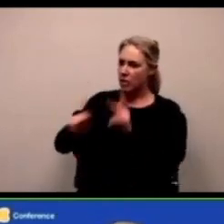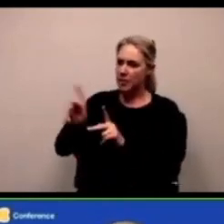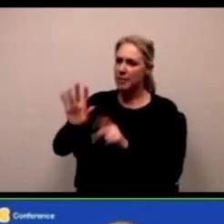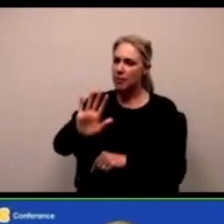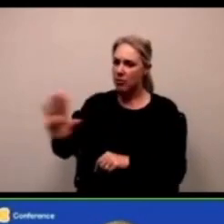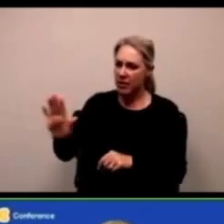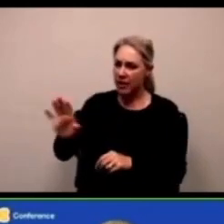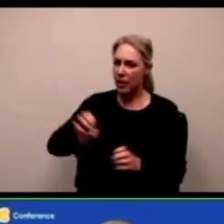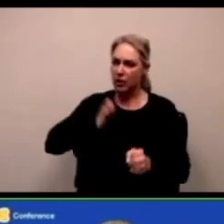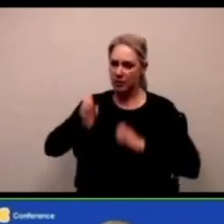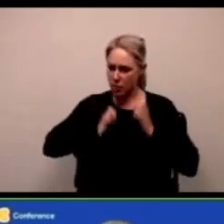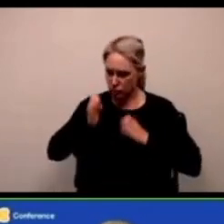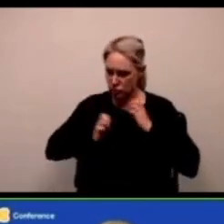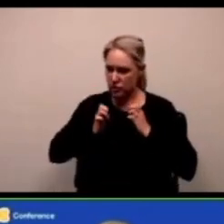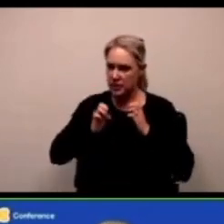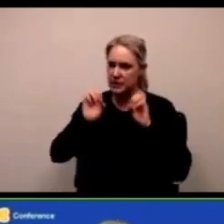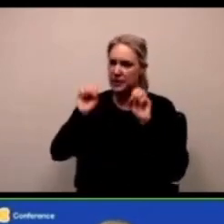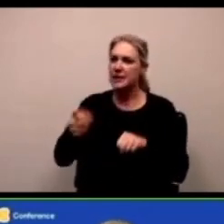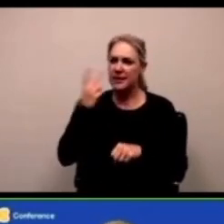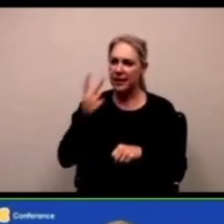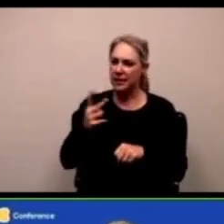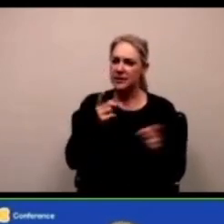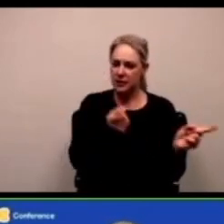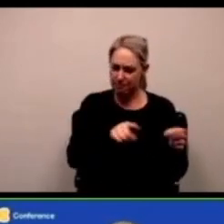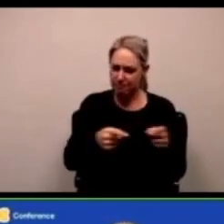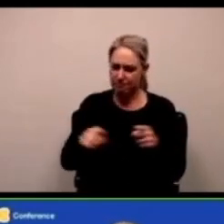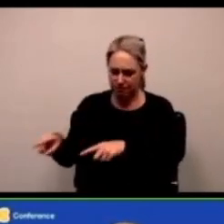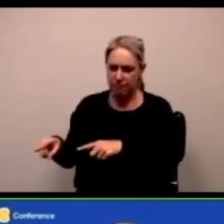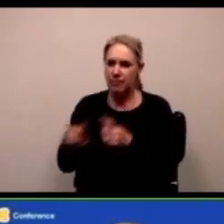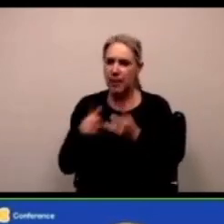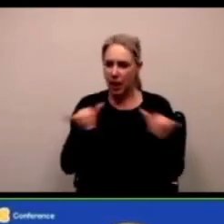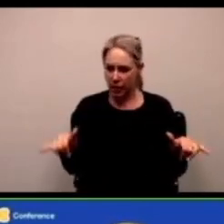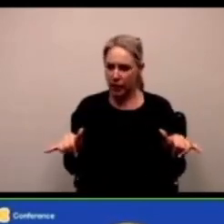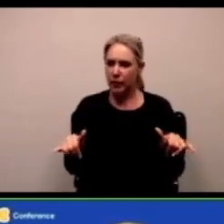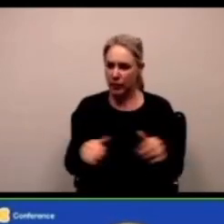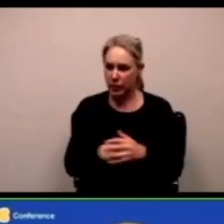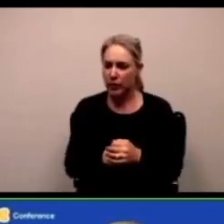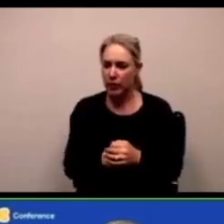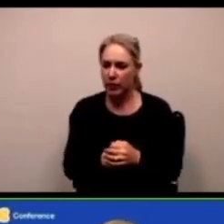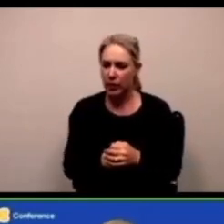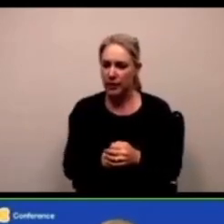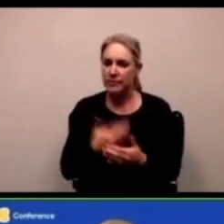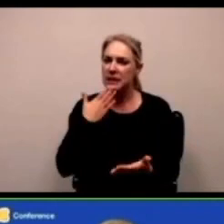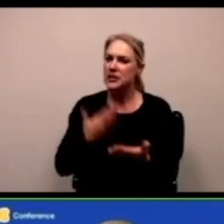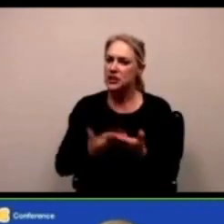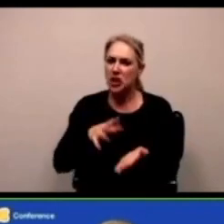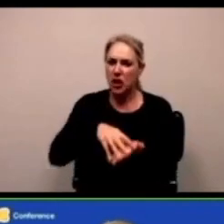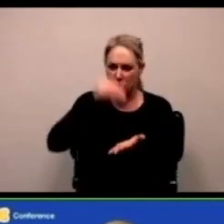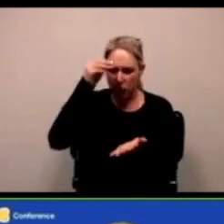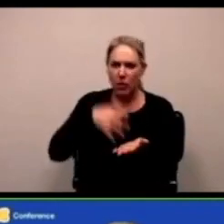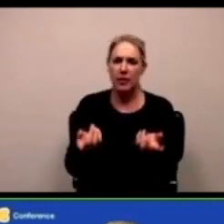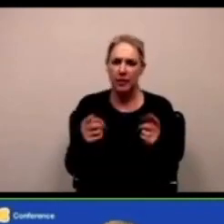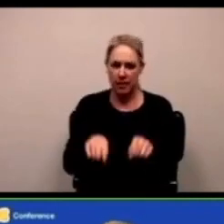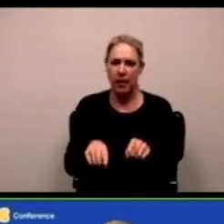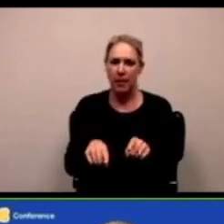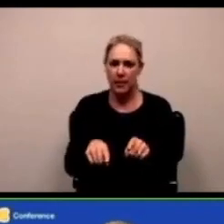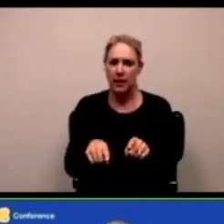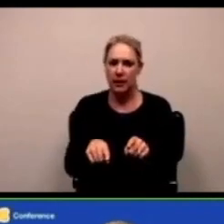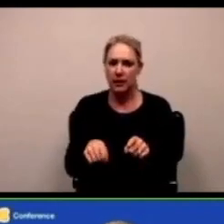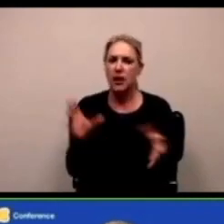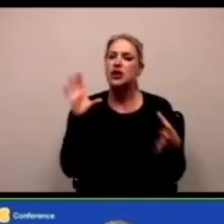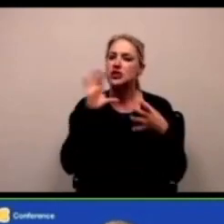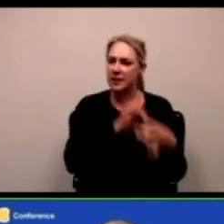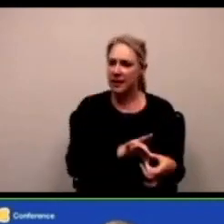patterns were really important. And, just really good to learn, just connecting